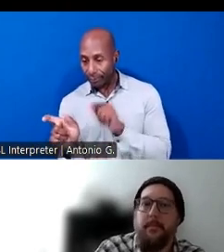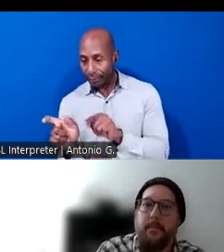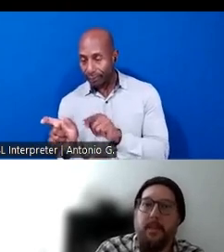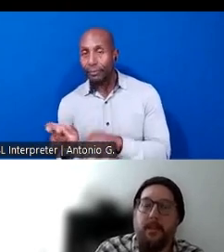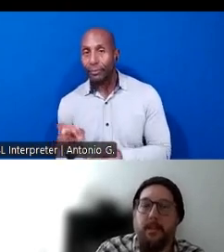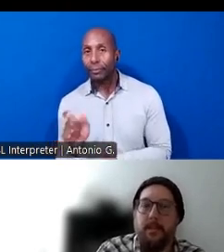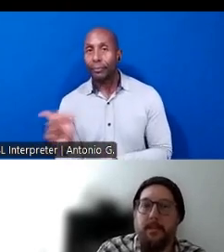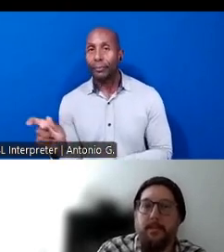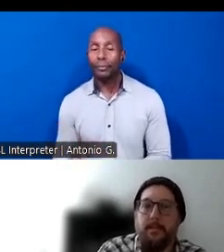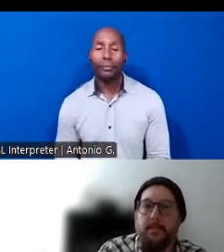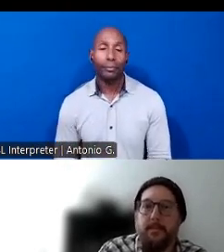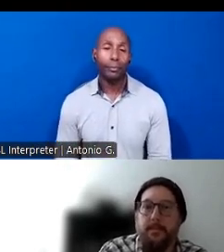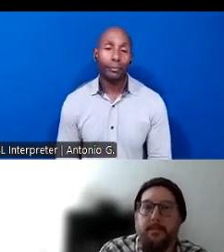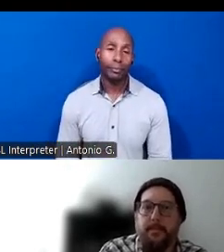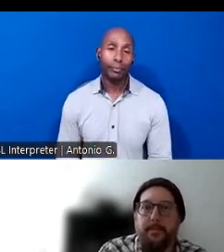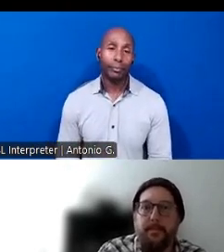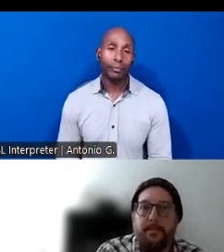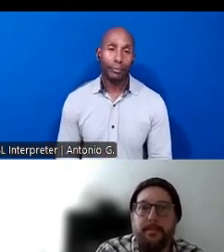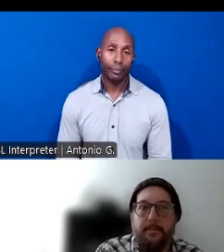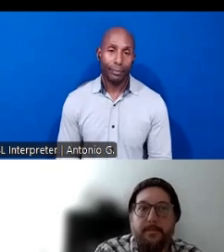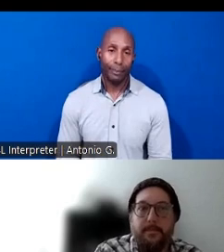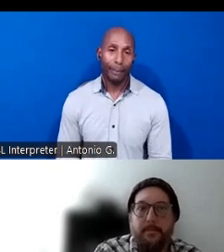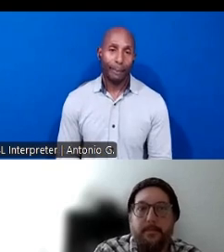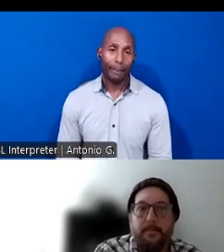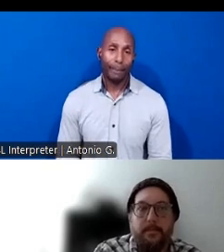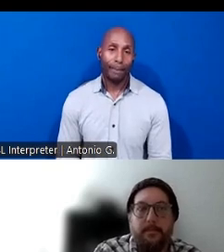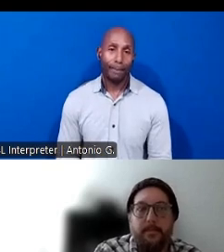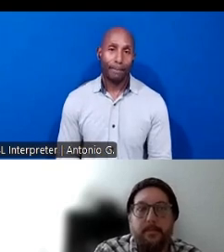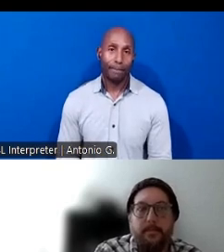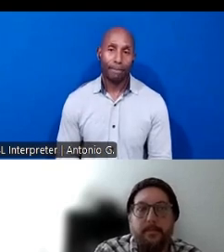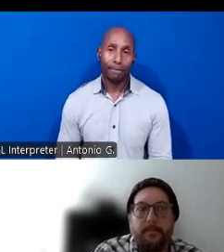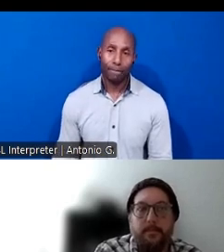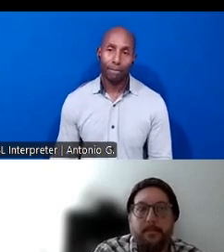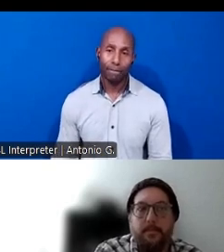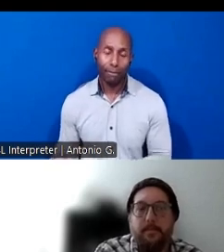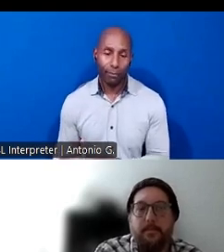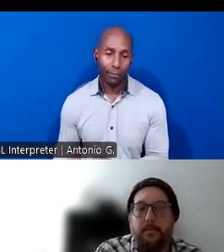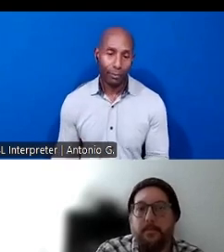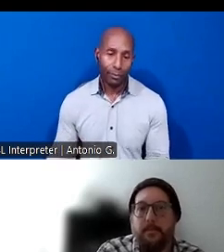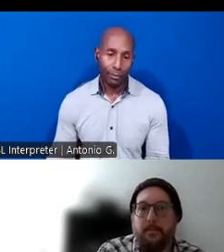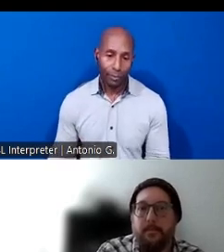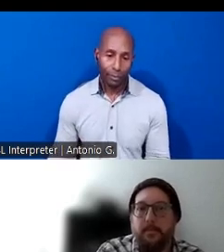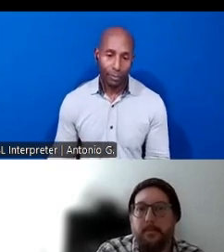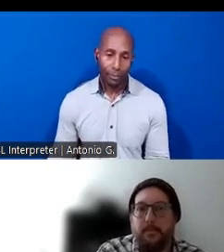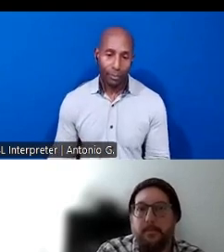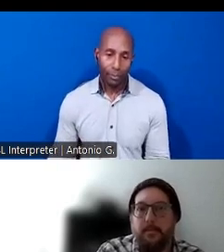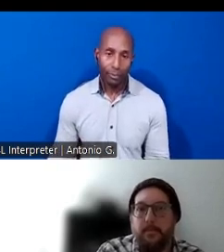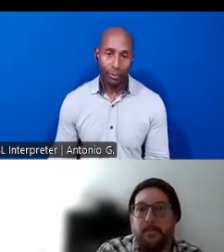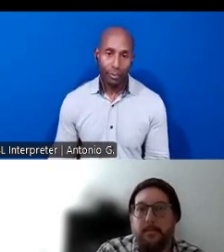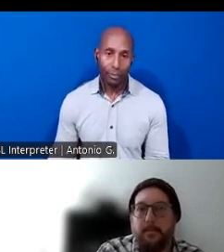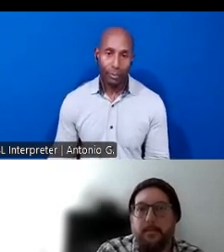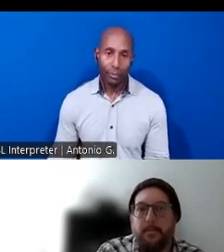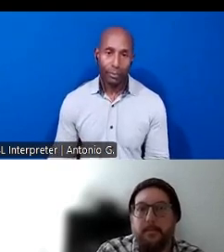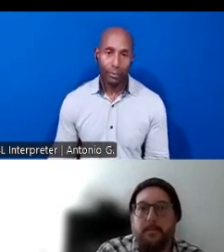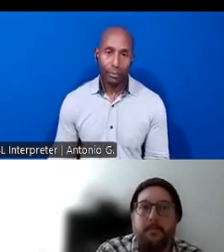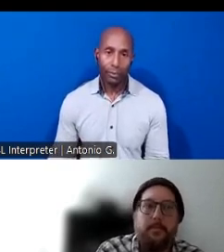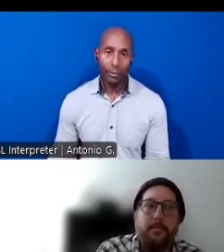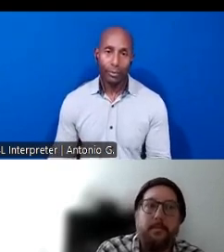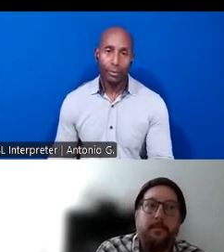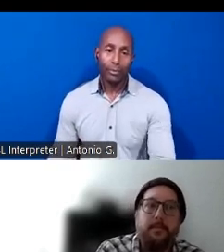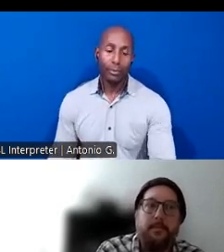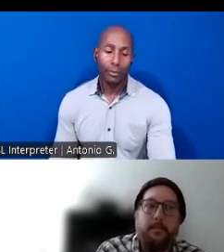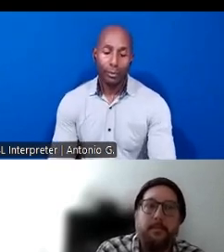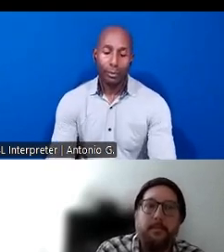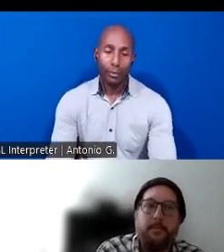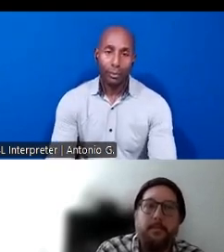Another thing that we encourage you all to do is to prorate time if necessary.